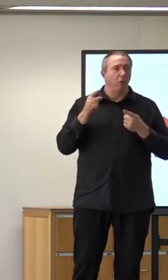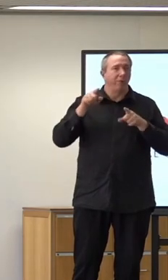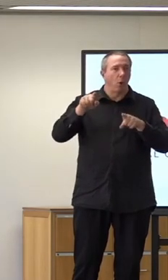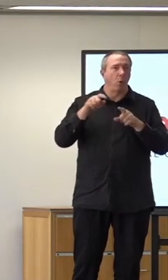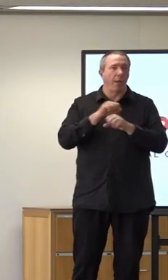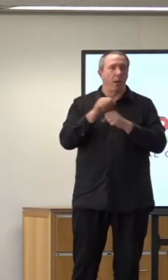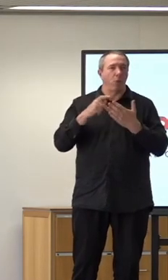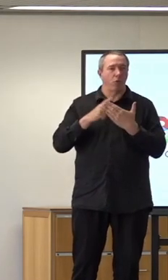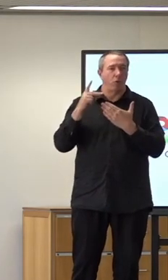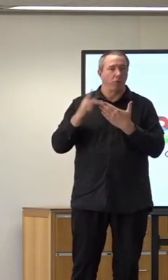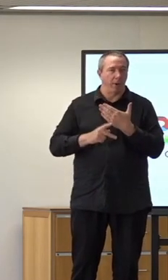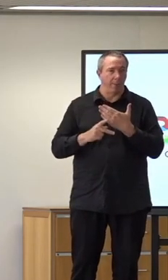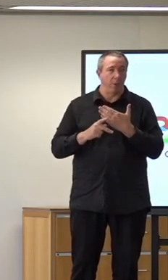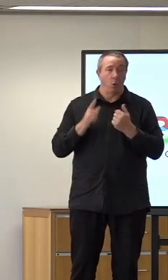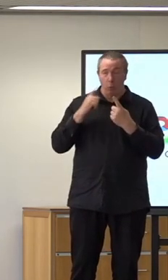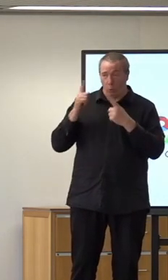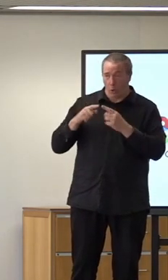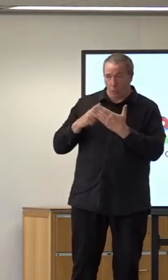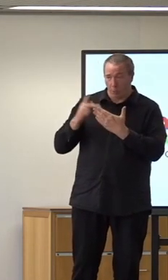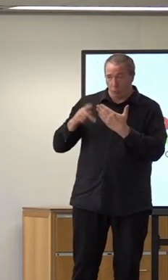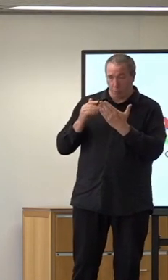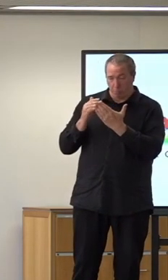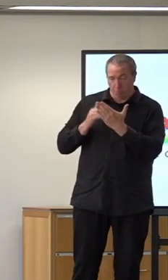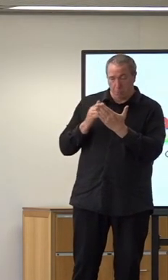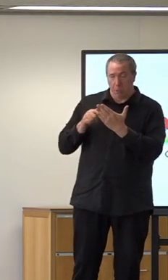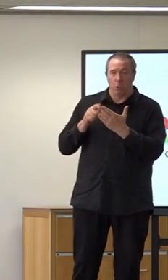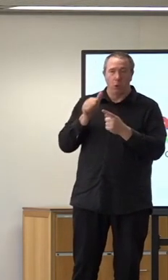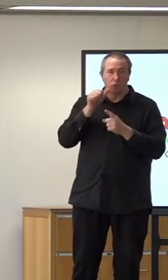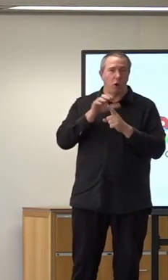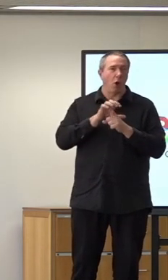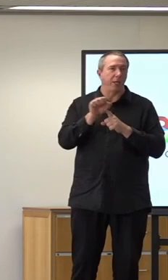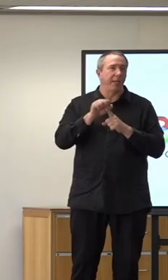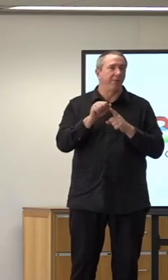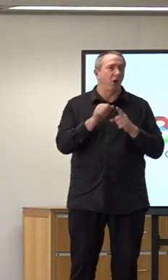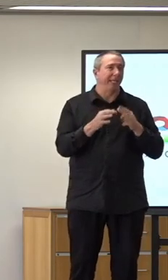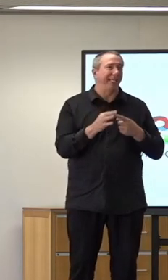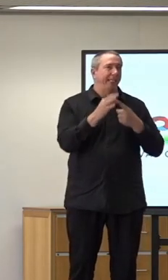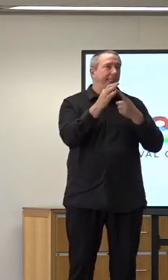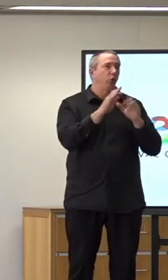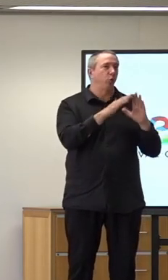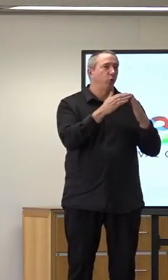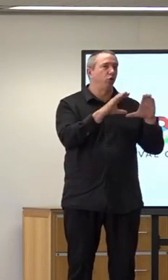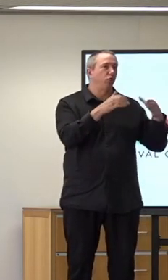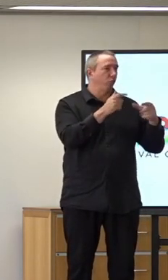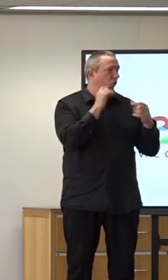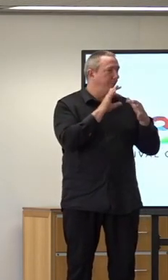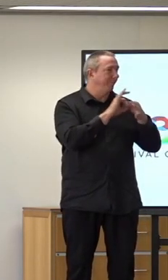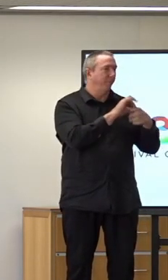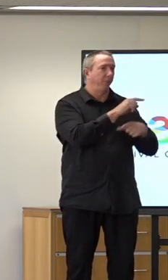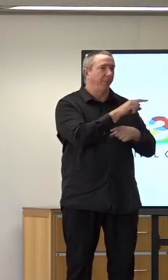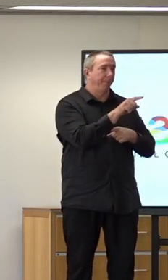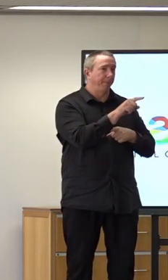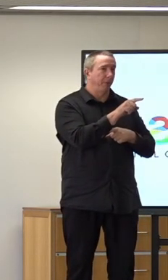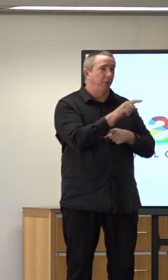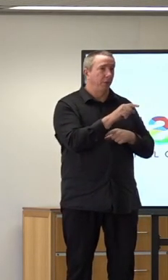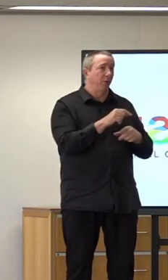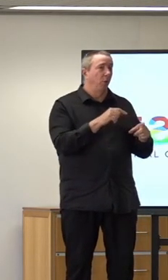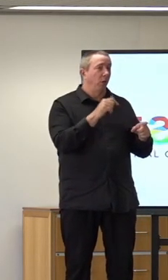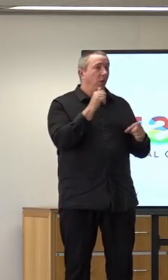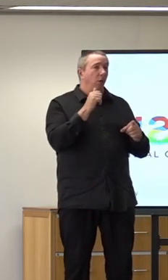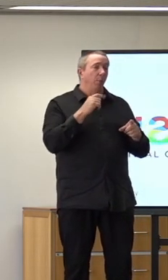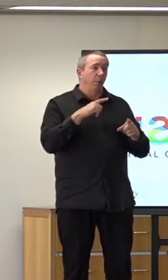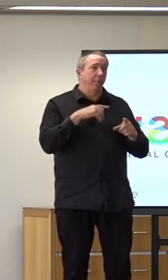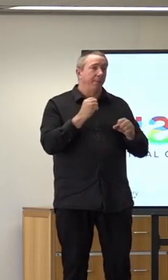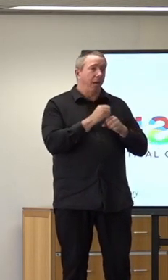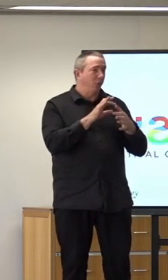program, once that's determined, sort of identify key community groups to connect with that we know can do be done in a way that will